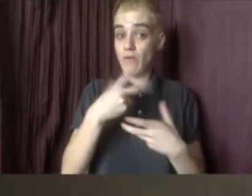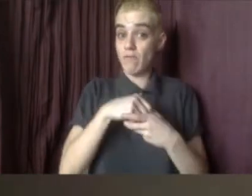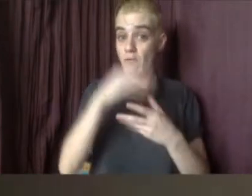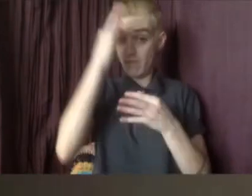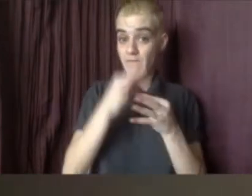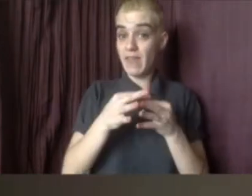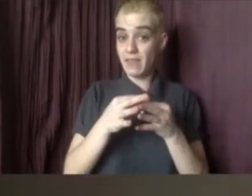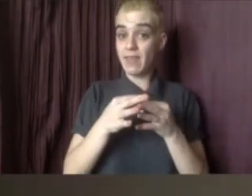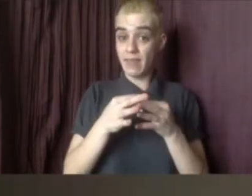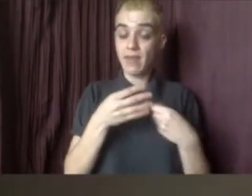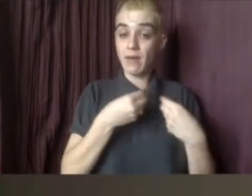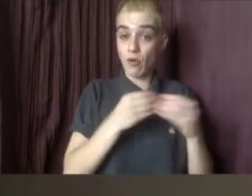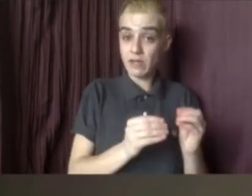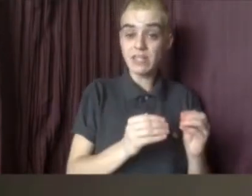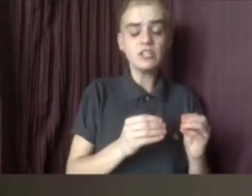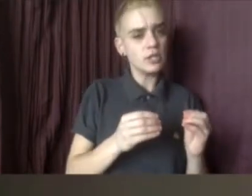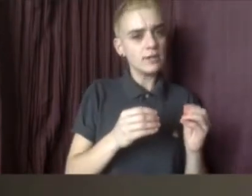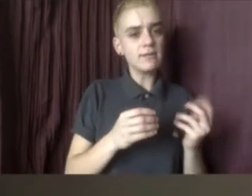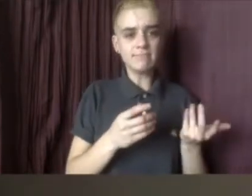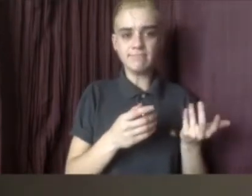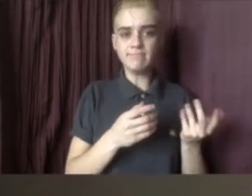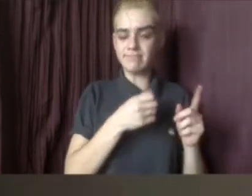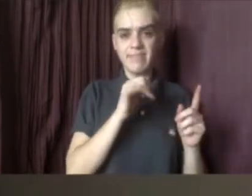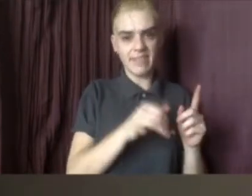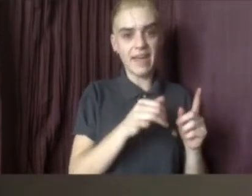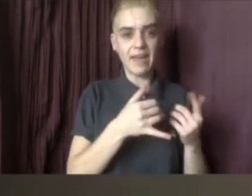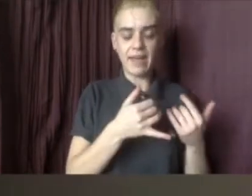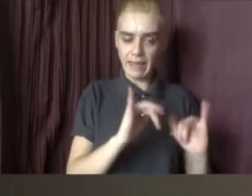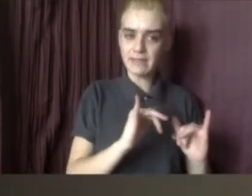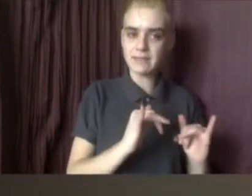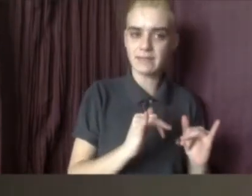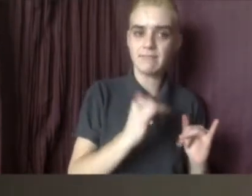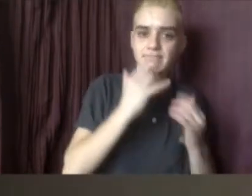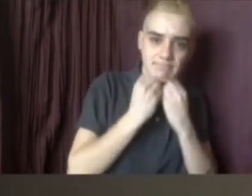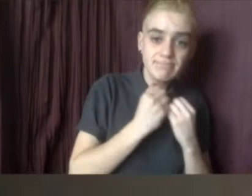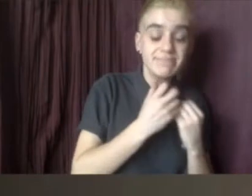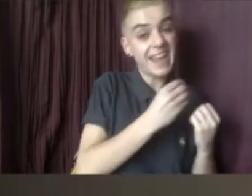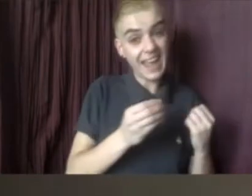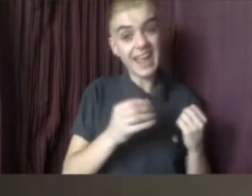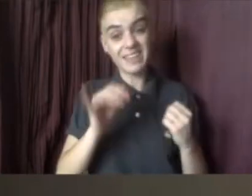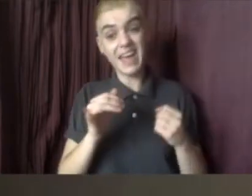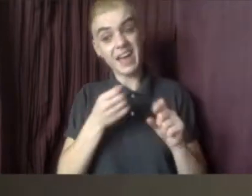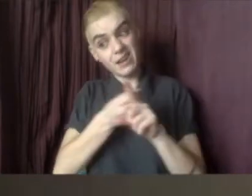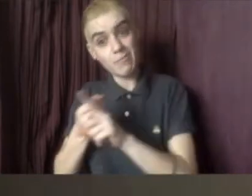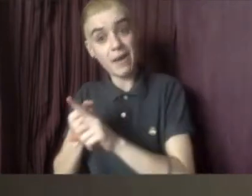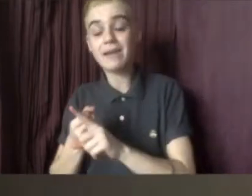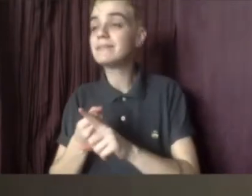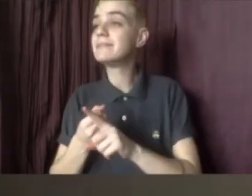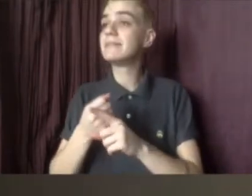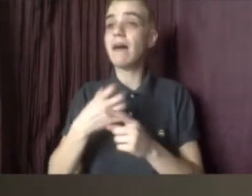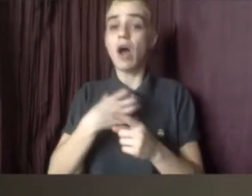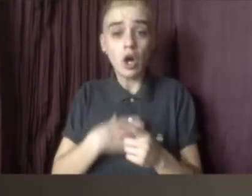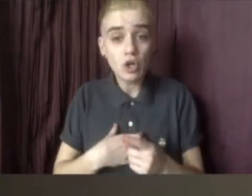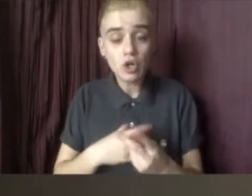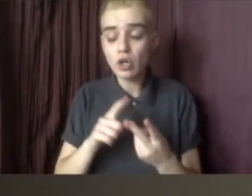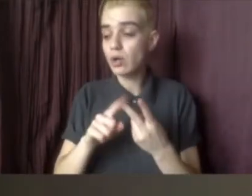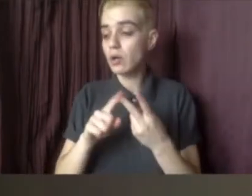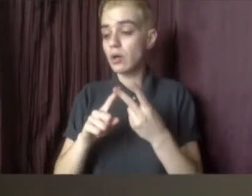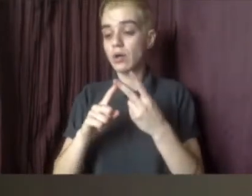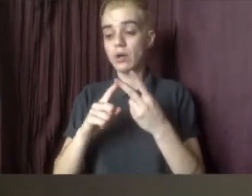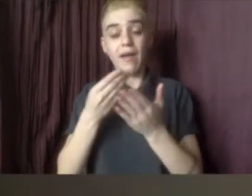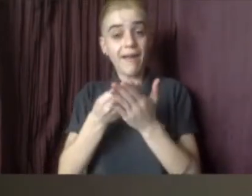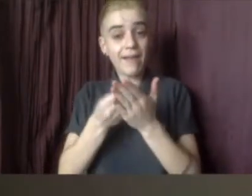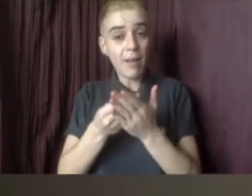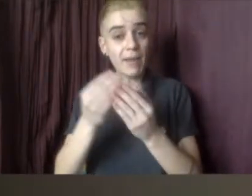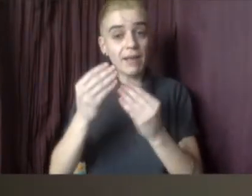by how our democracy functions. So if you're with a faith-based organization, an institution, congregation, a group, all